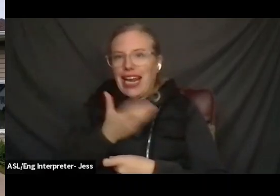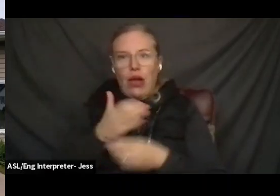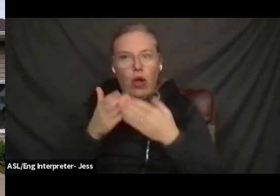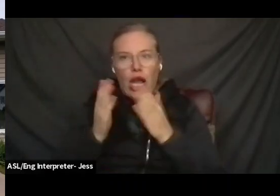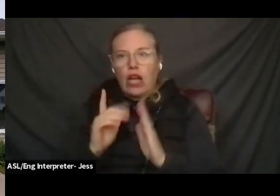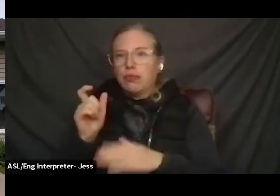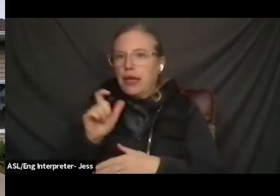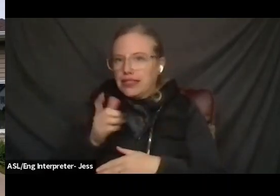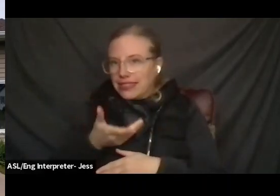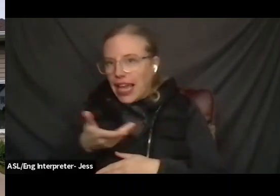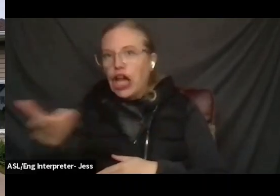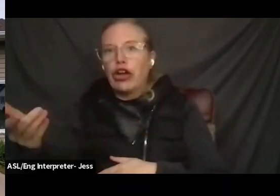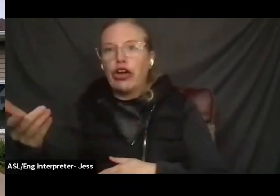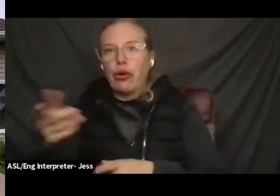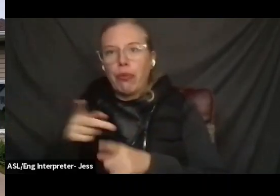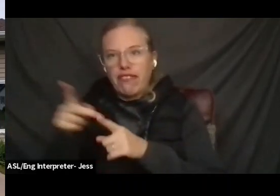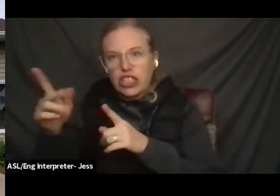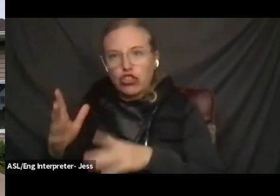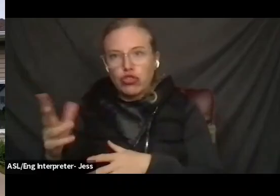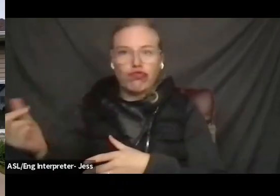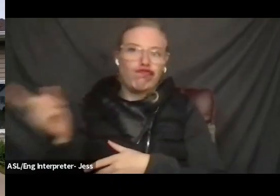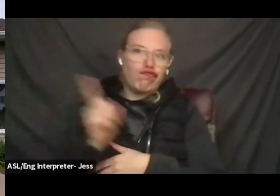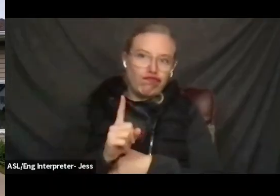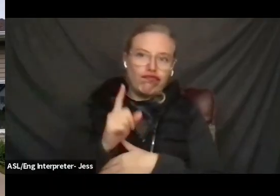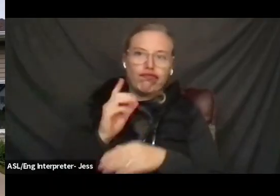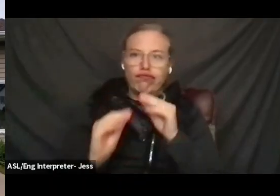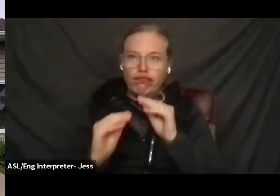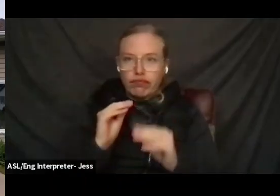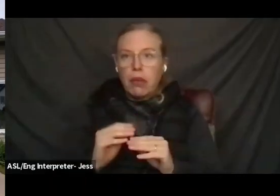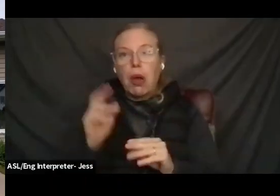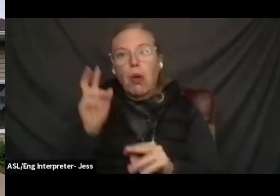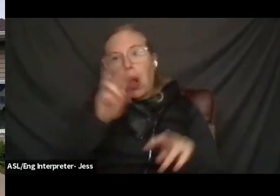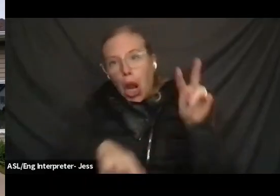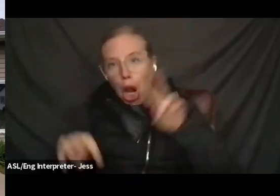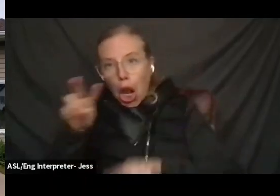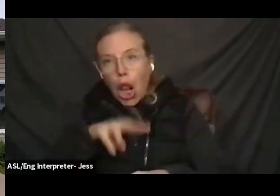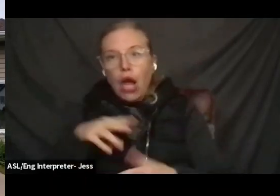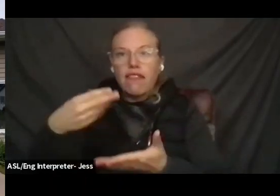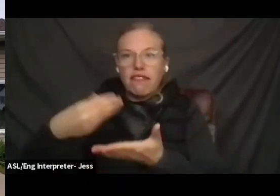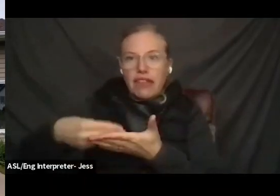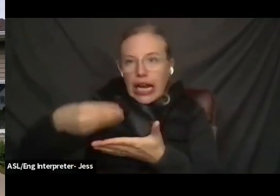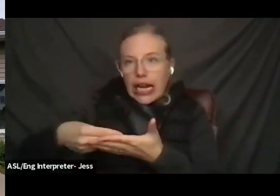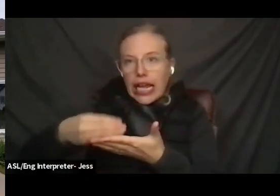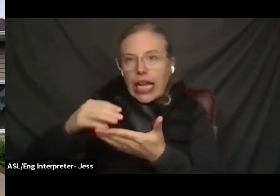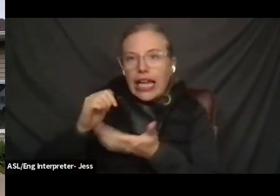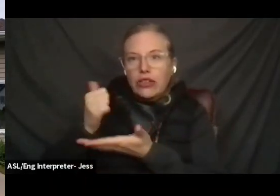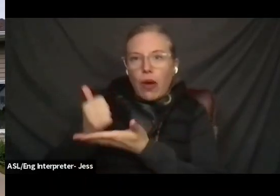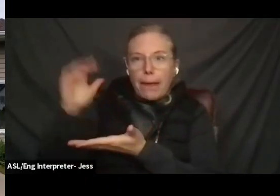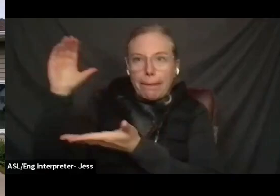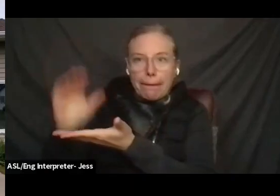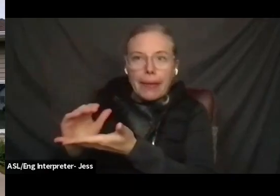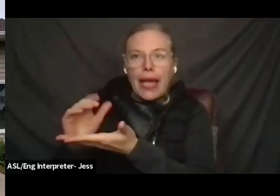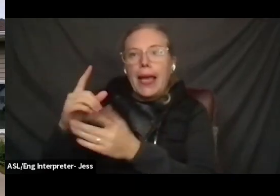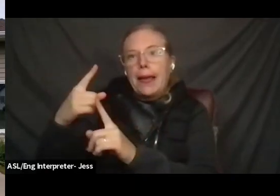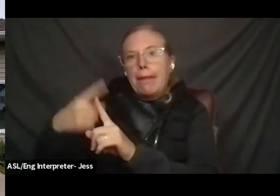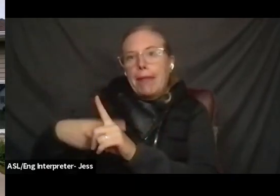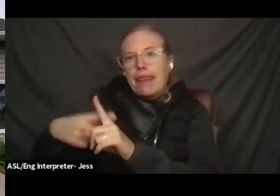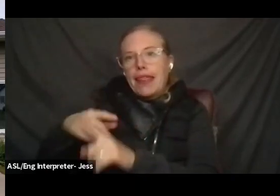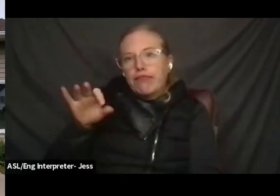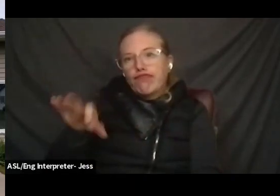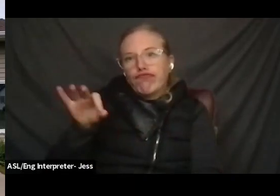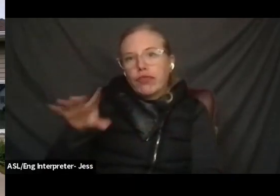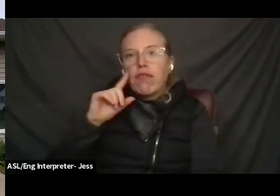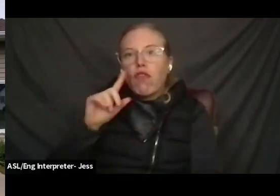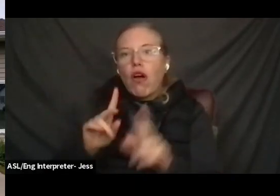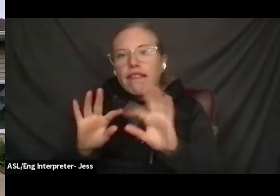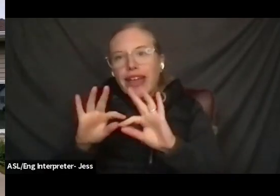to hire professionals to do that, but we will look at funding that cost and having small monthly payments for